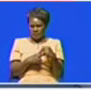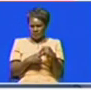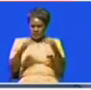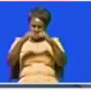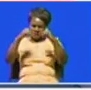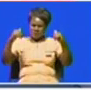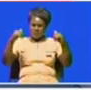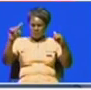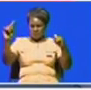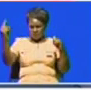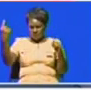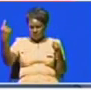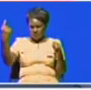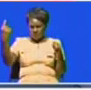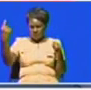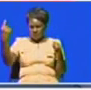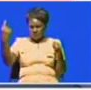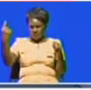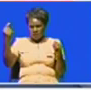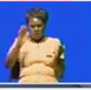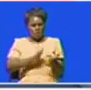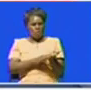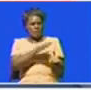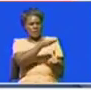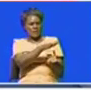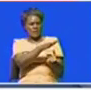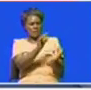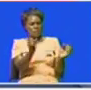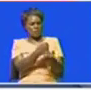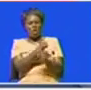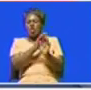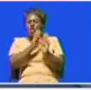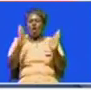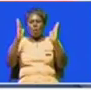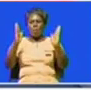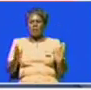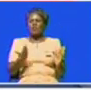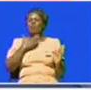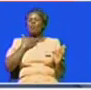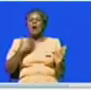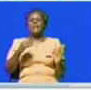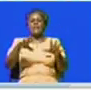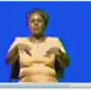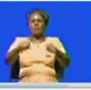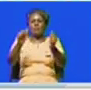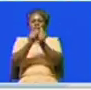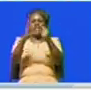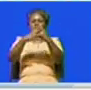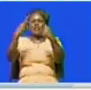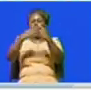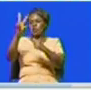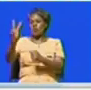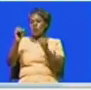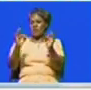Separation? First of all, that kind of statement cannot go. Nobody wanted to take power in 1982, and if